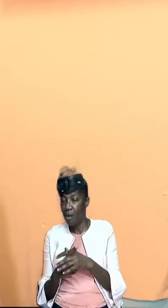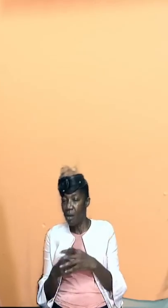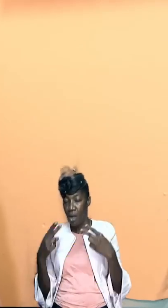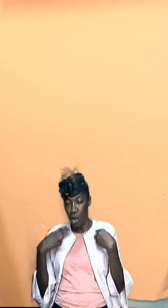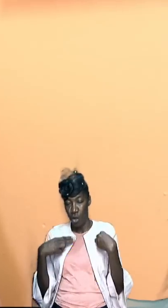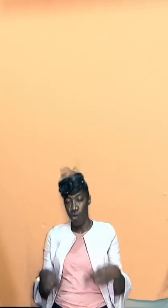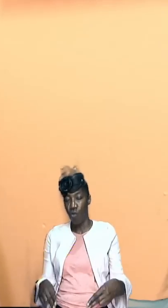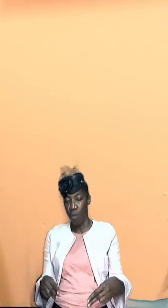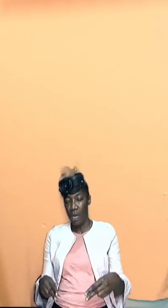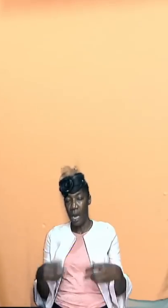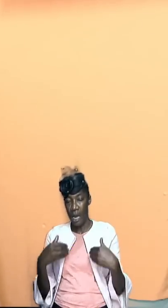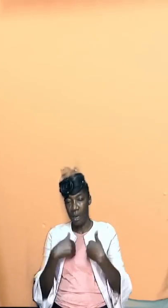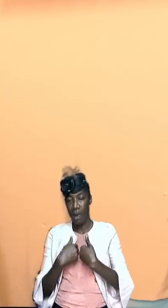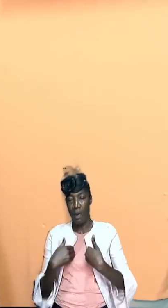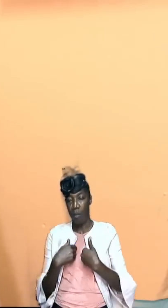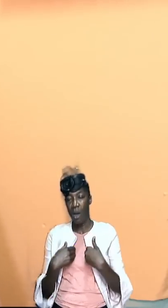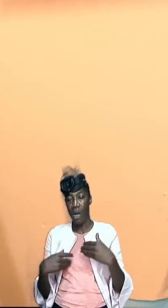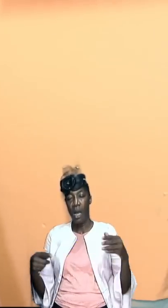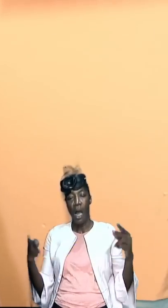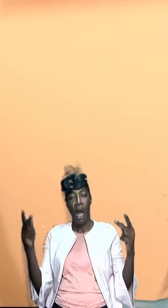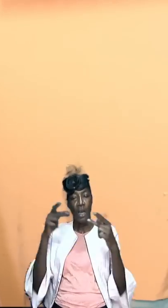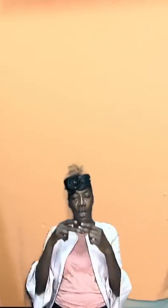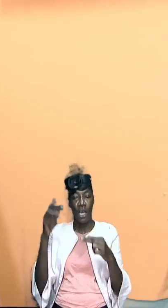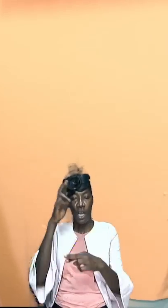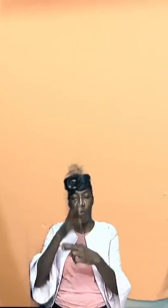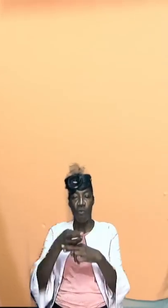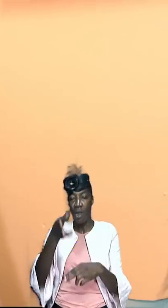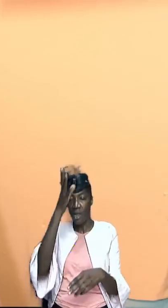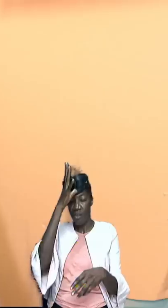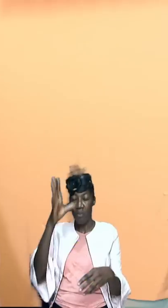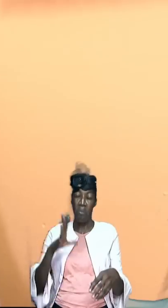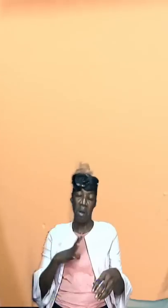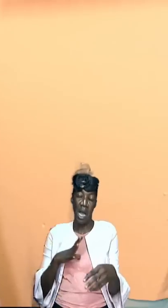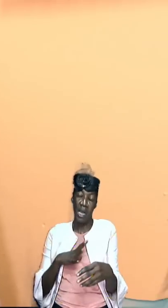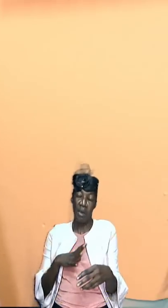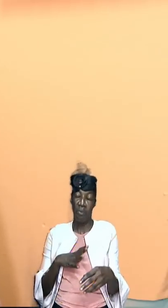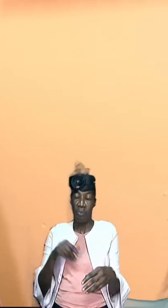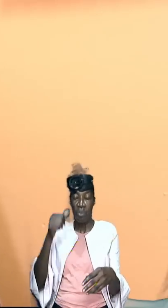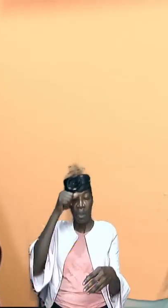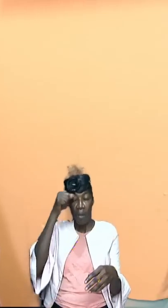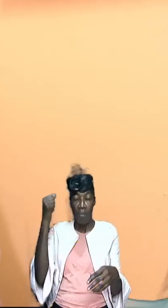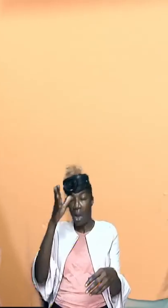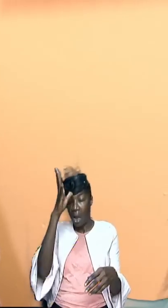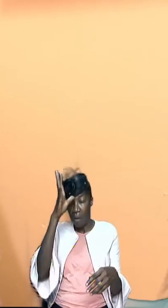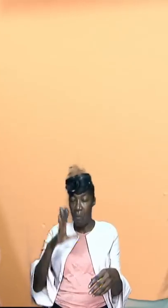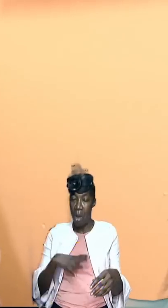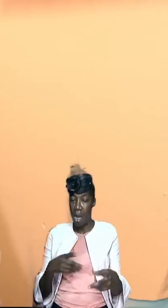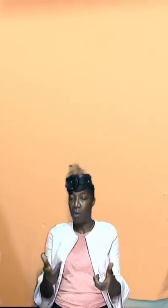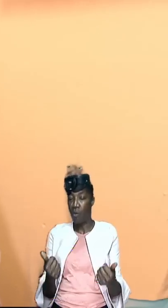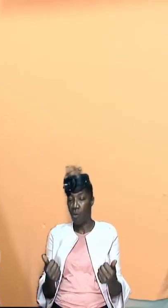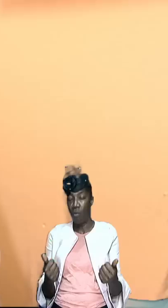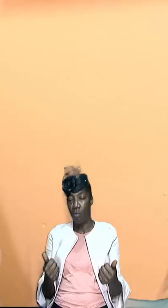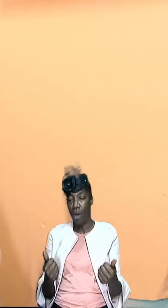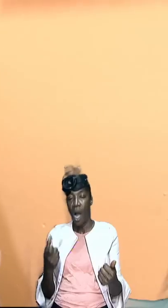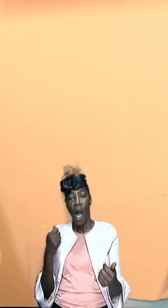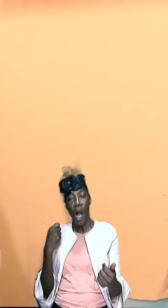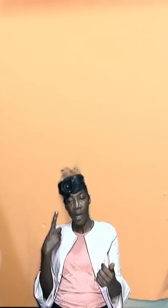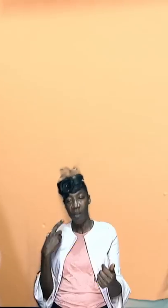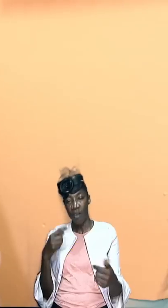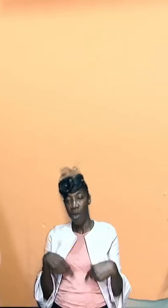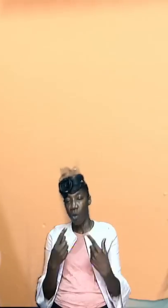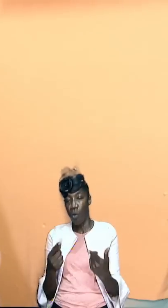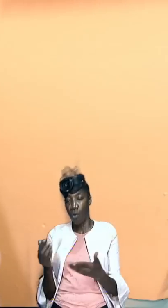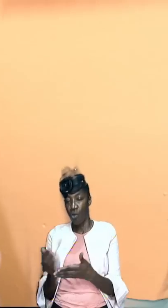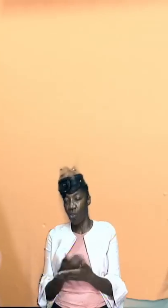human-like creatures until they reached man, that was how man came, or the black men came. And if you notice that when you go to